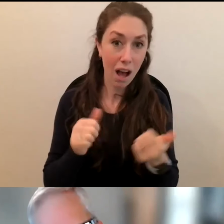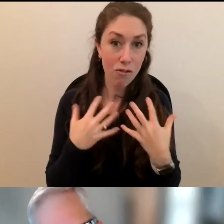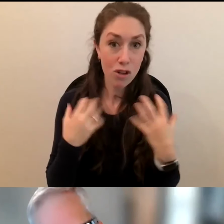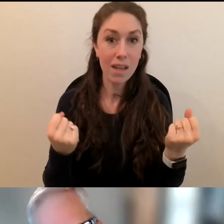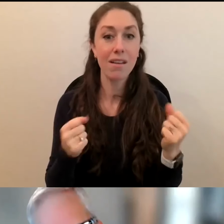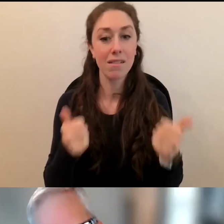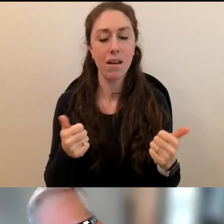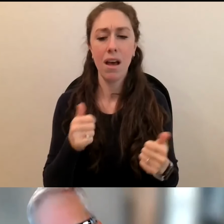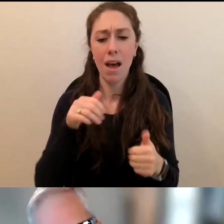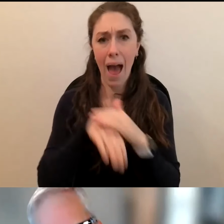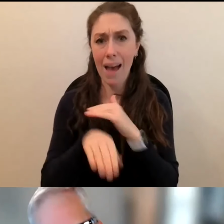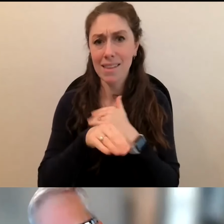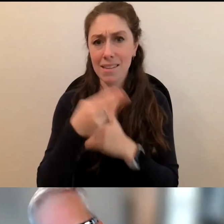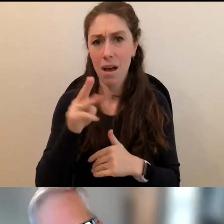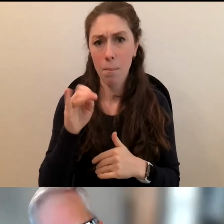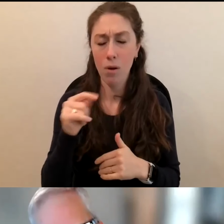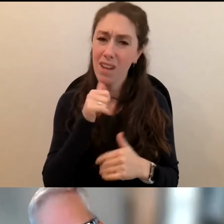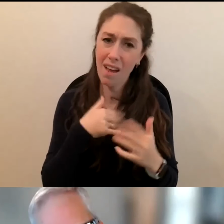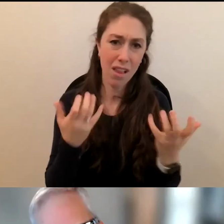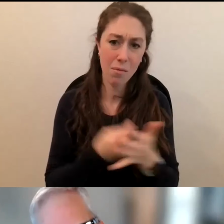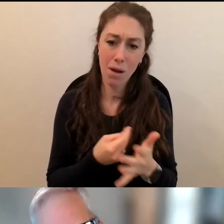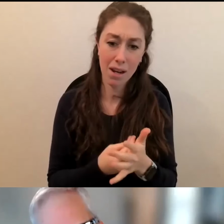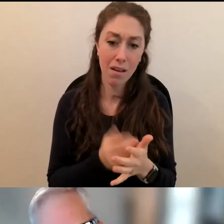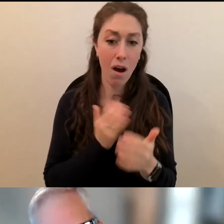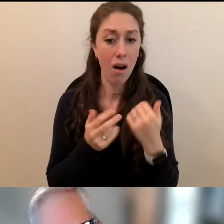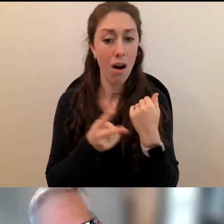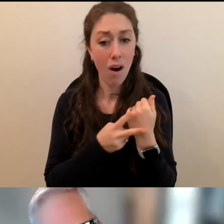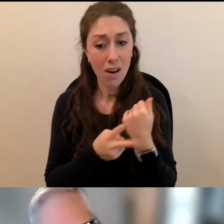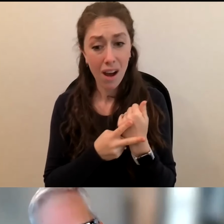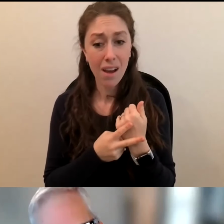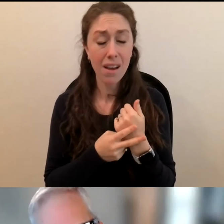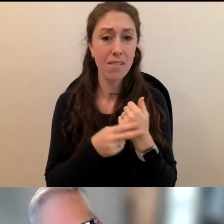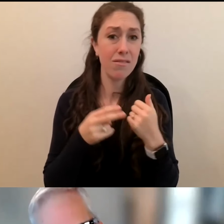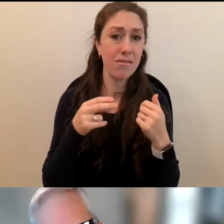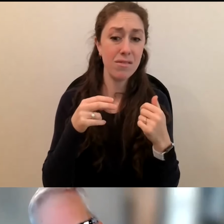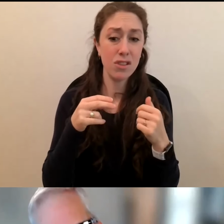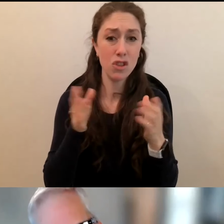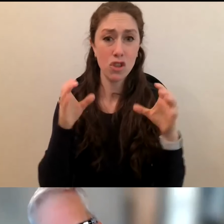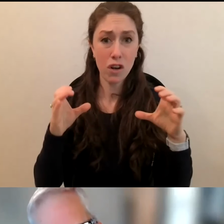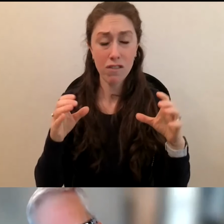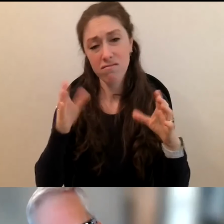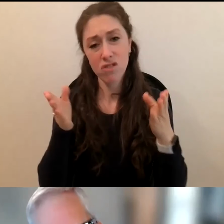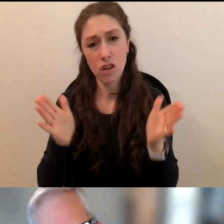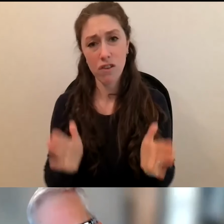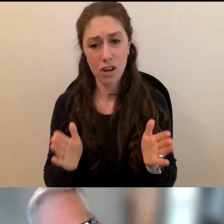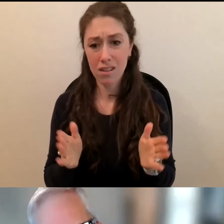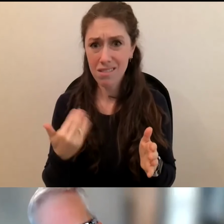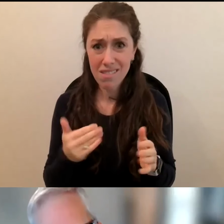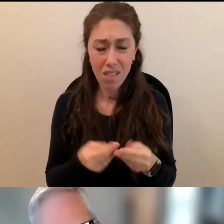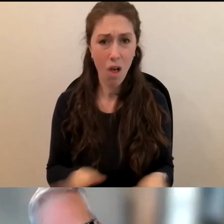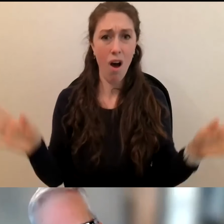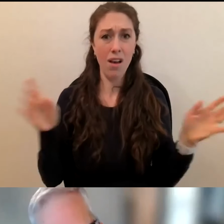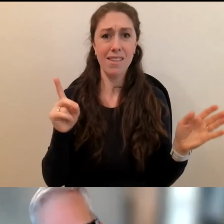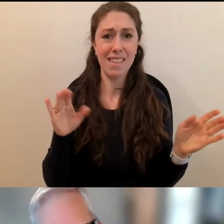have a lot of money. We've lost our archive server, our 4 terabyte archive server. We've lost the disks in that thing at